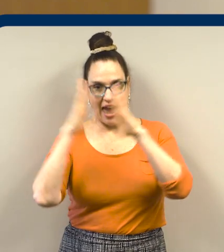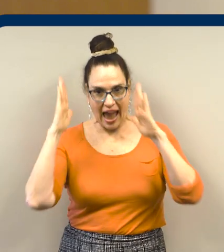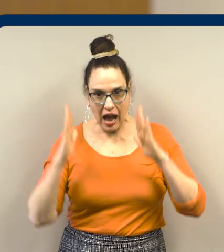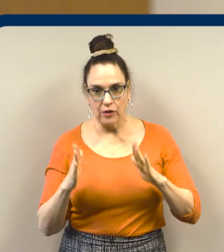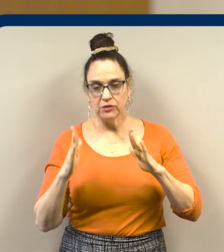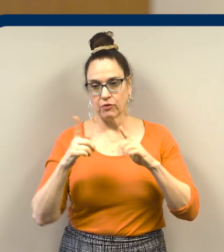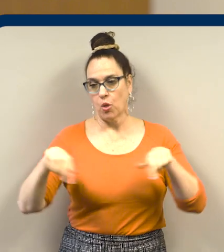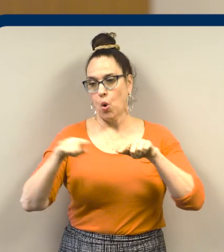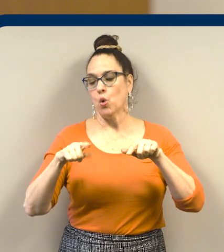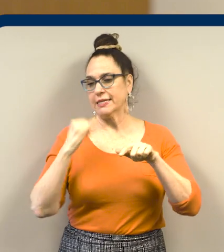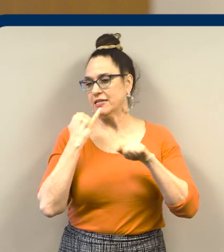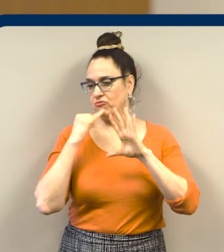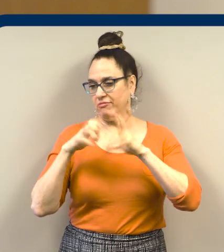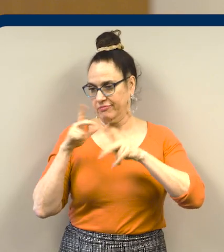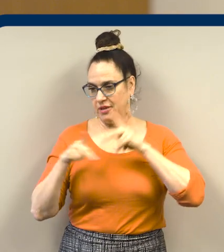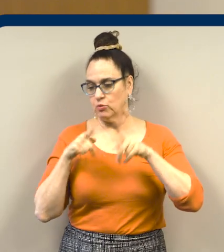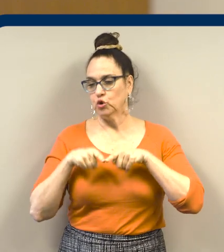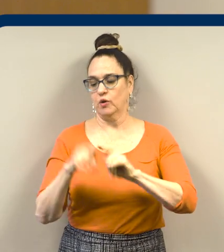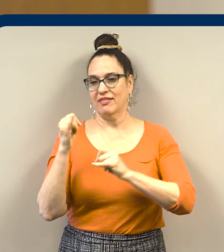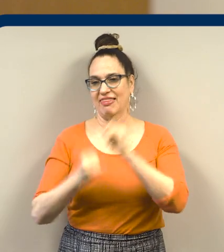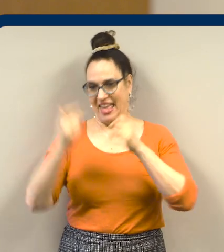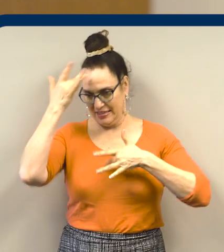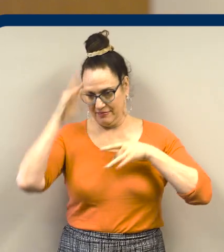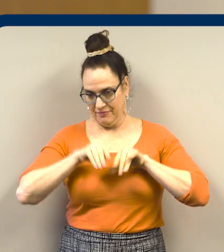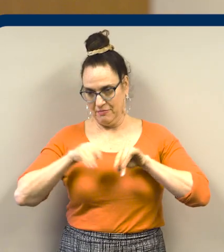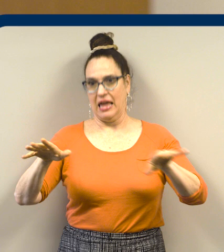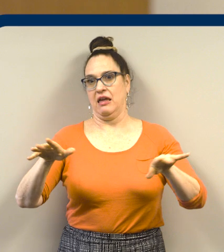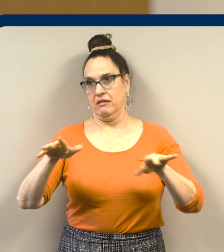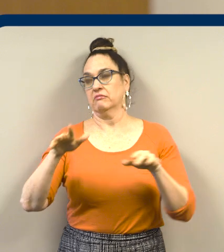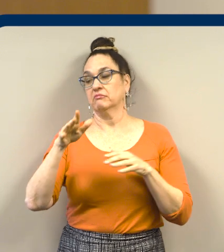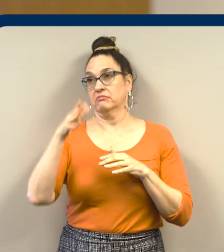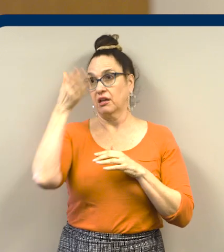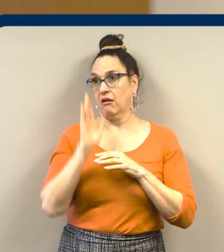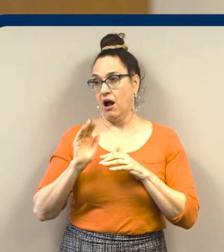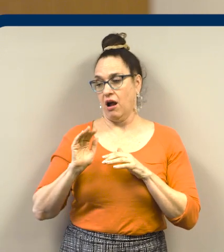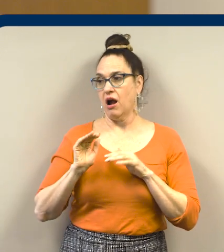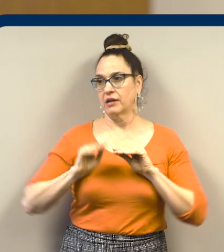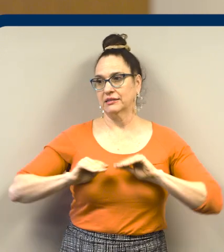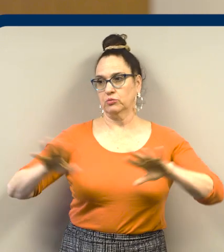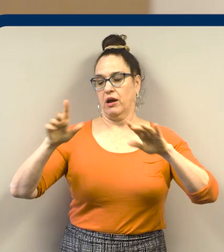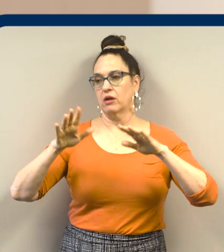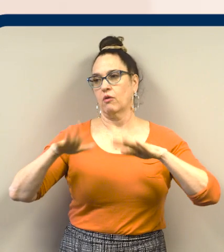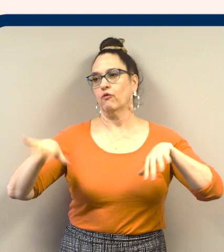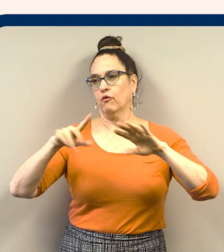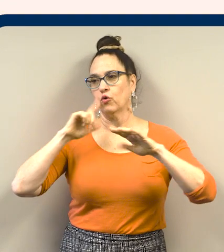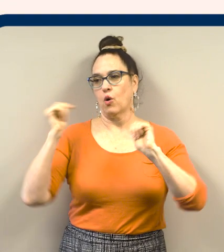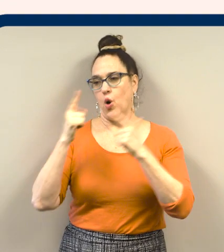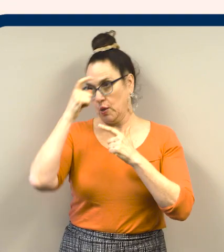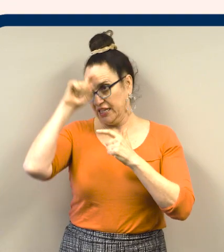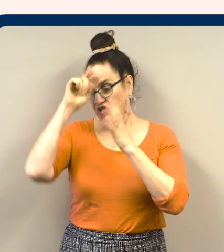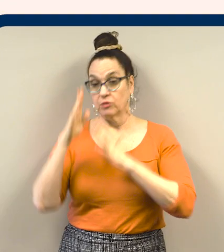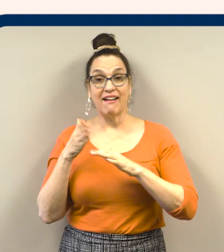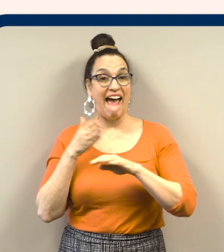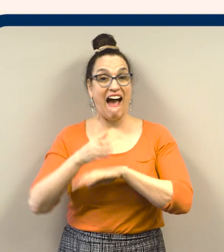over the houses of the Israelites in the last plague that God sent to the Egyptians. After the